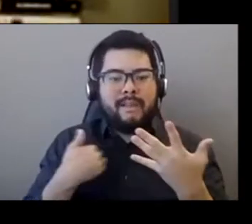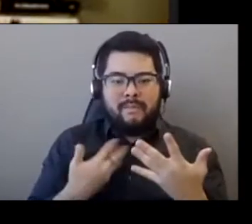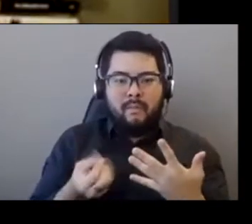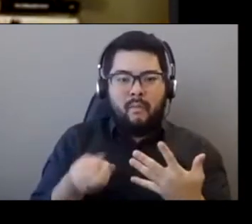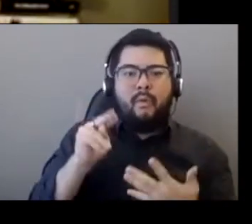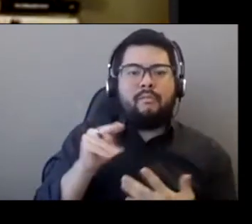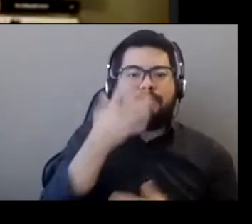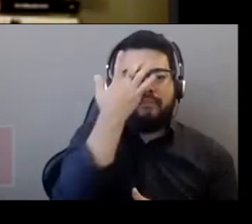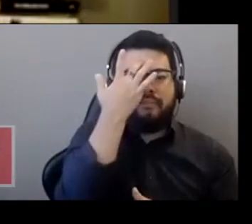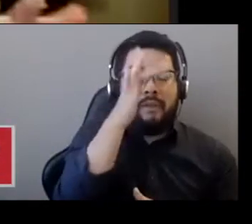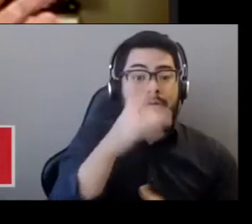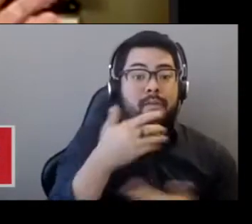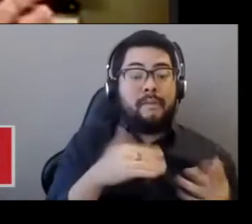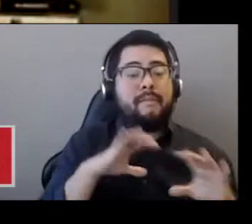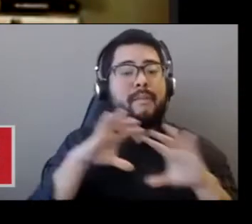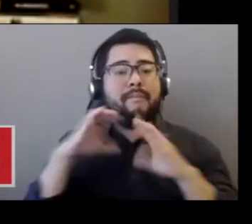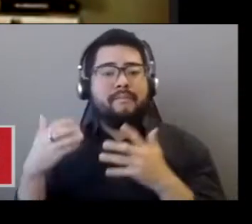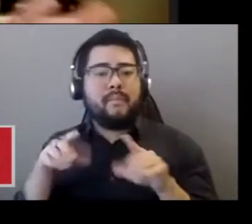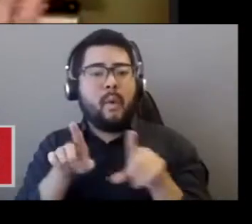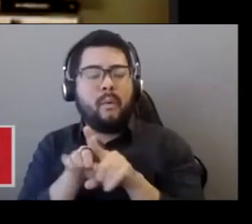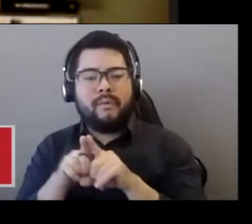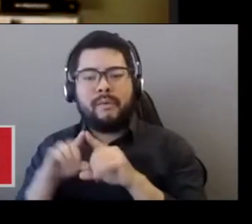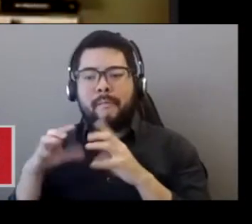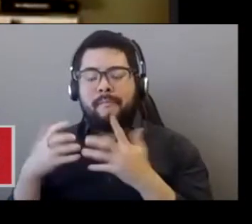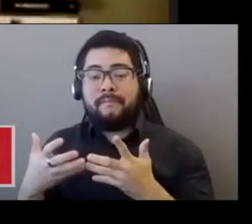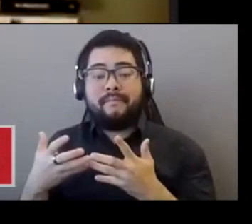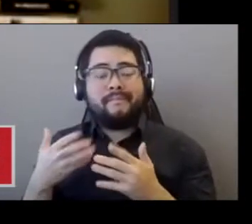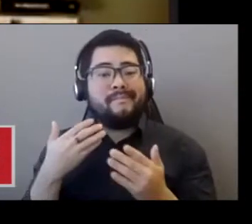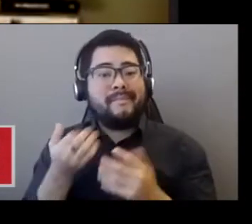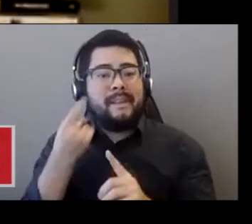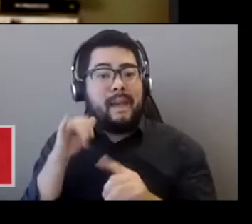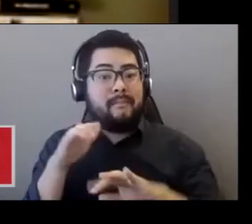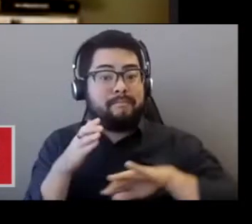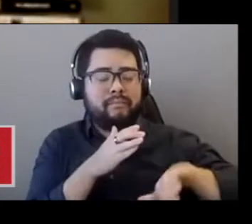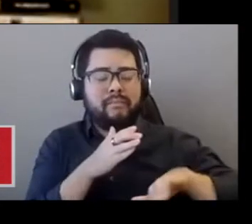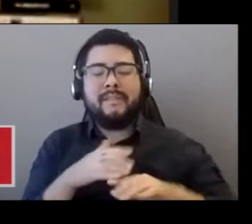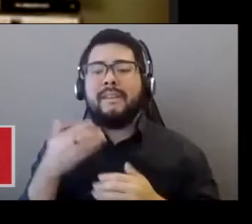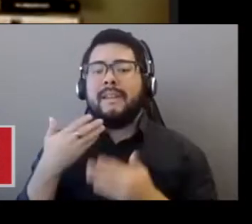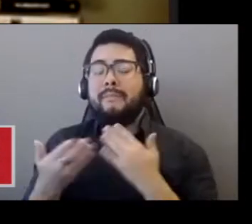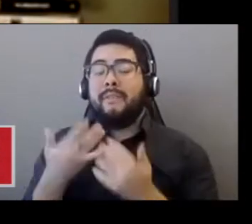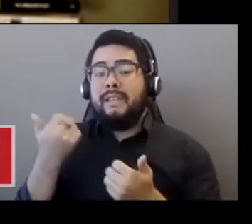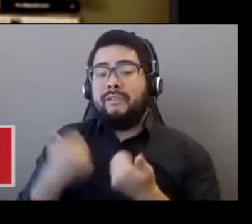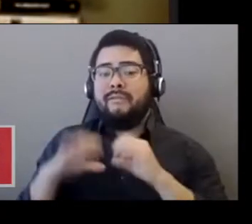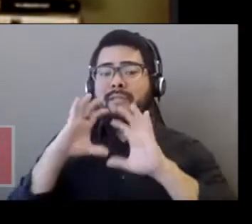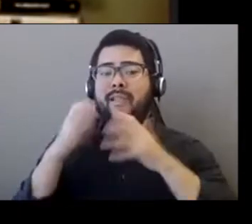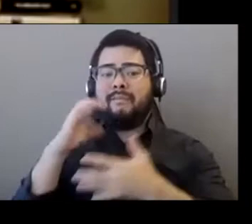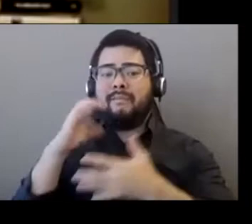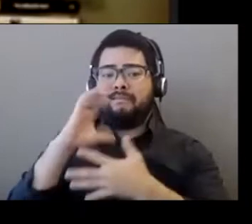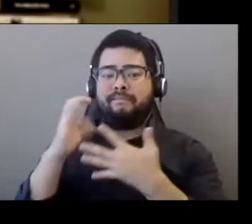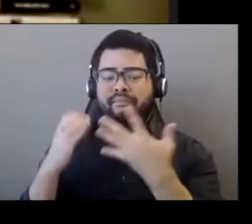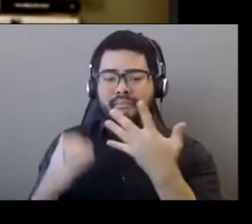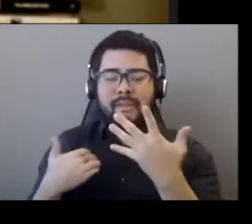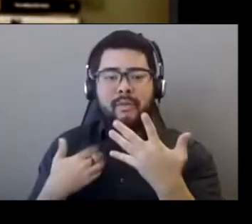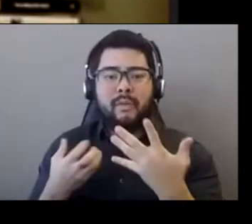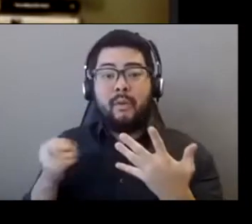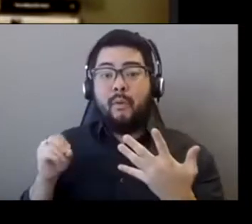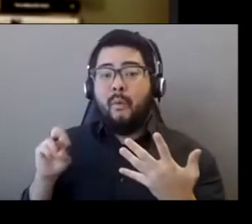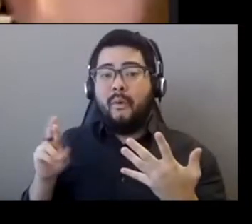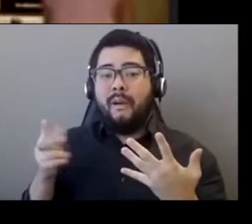says that nonetheless, despite the fact that every class has the intellectual and these are organic